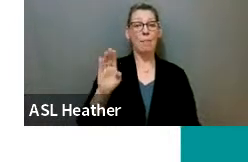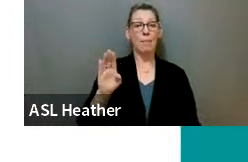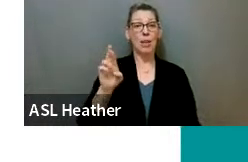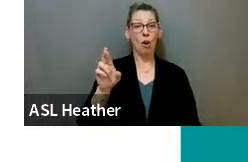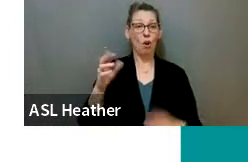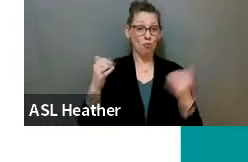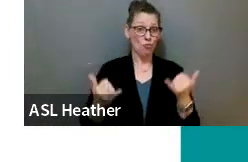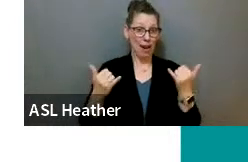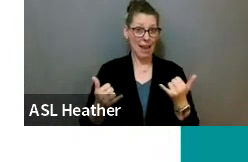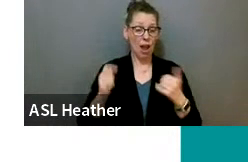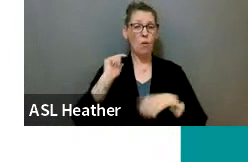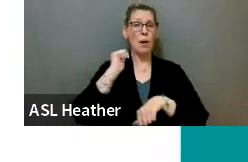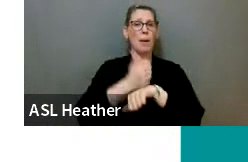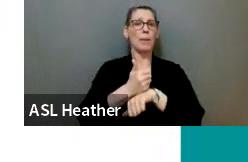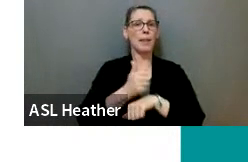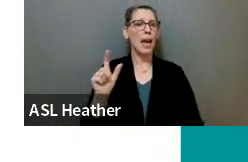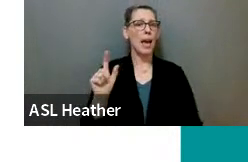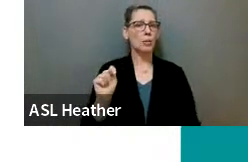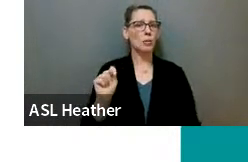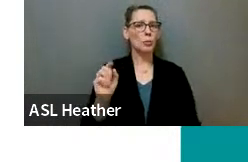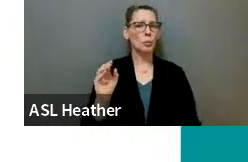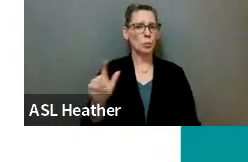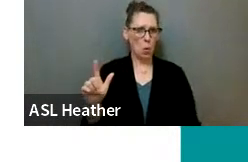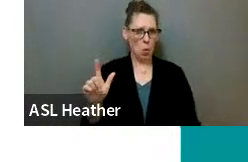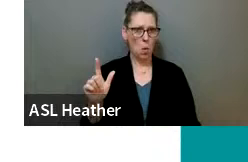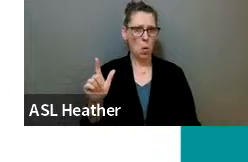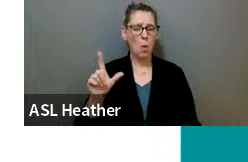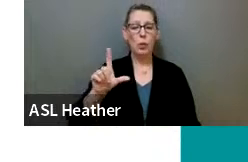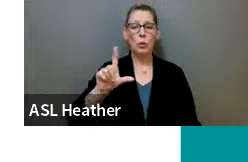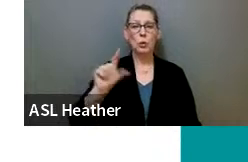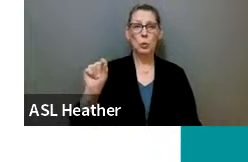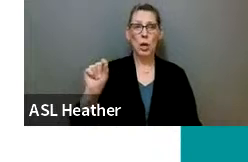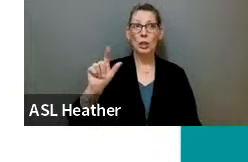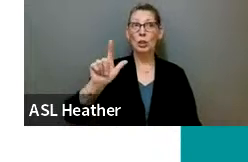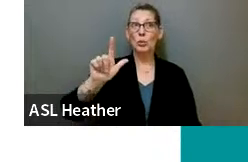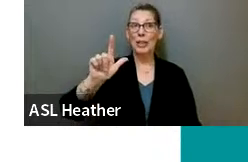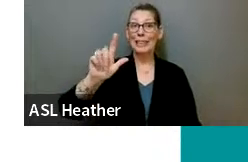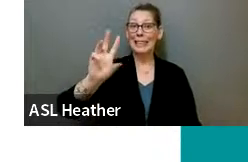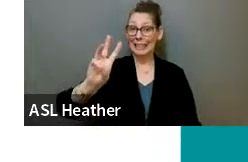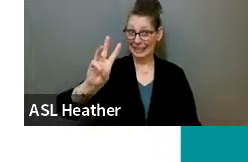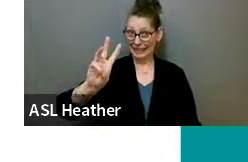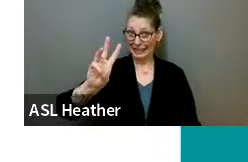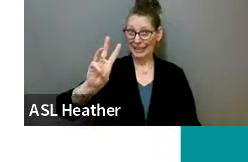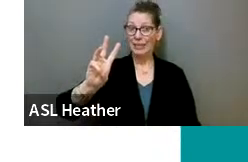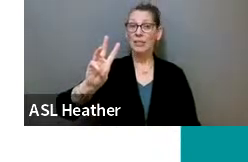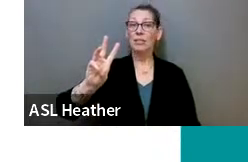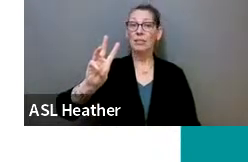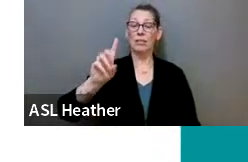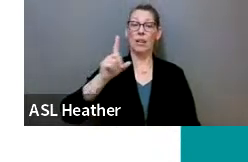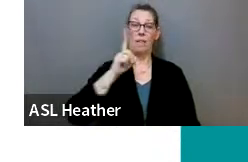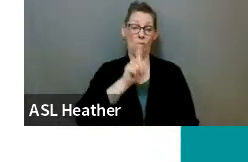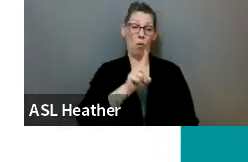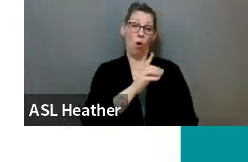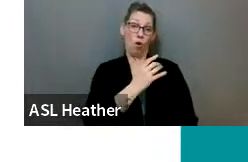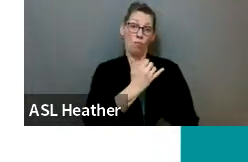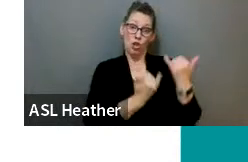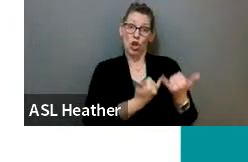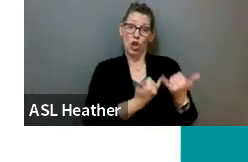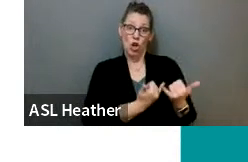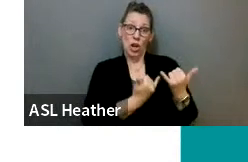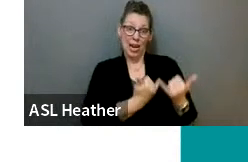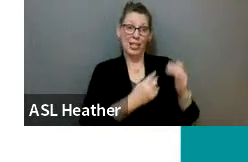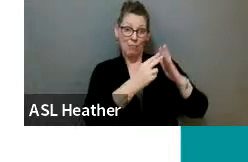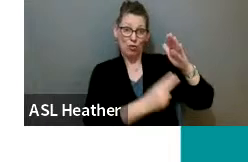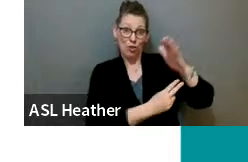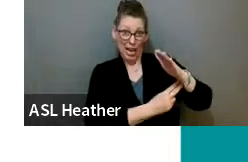to implement a toll in 2026 on the existing bridge to help pay for